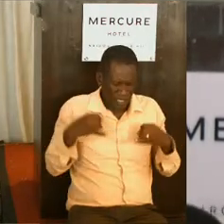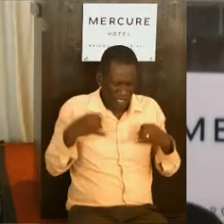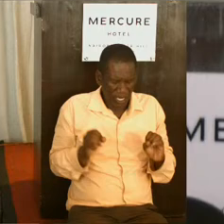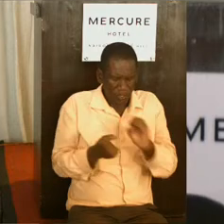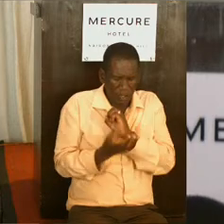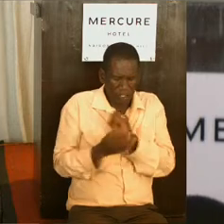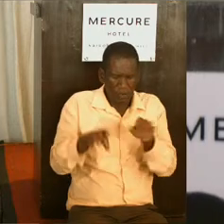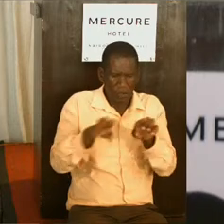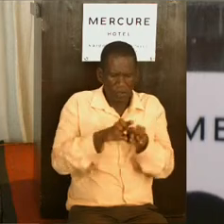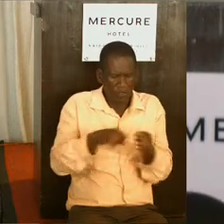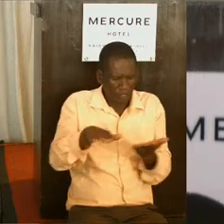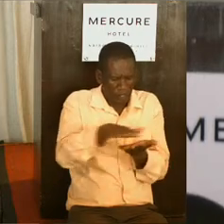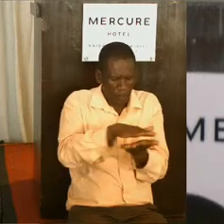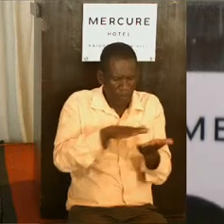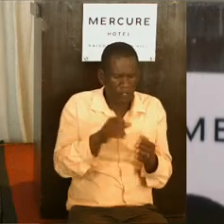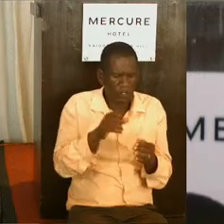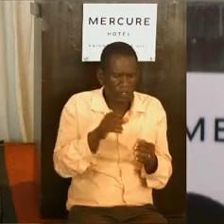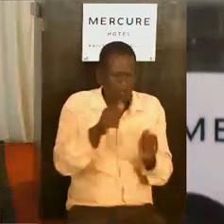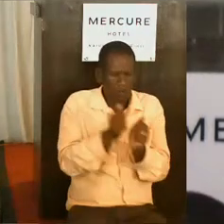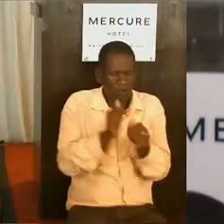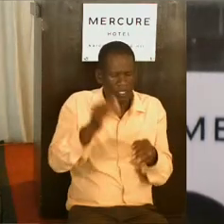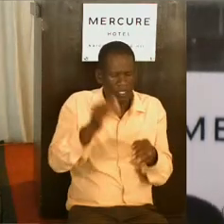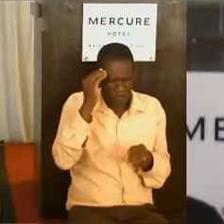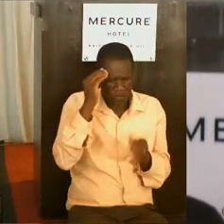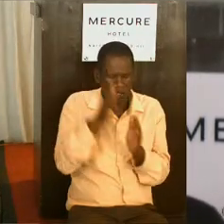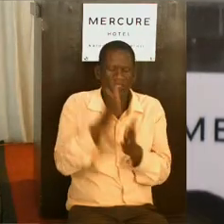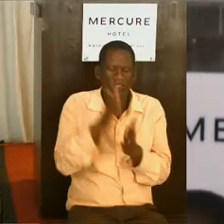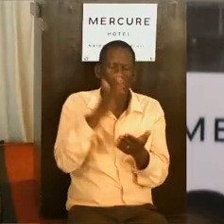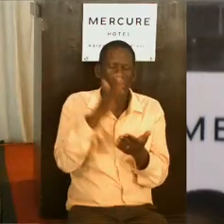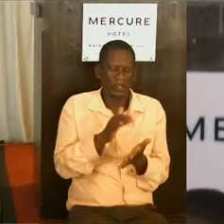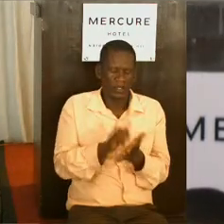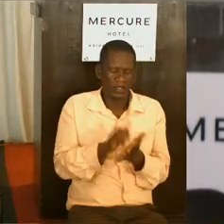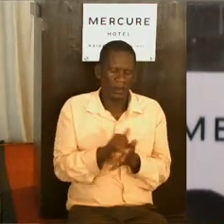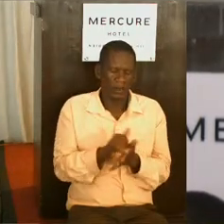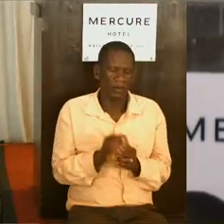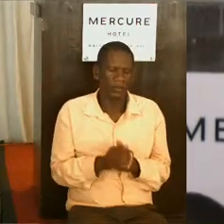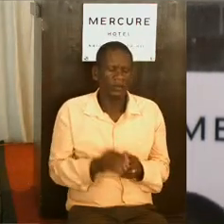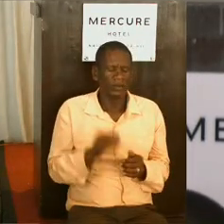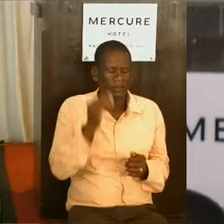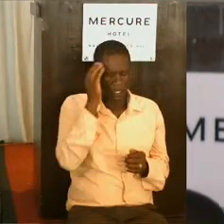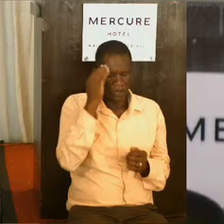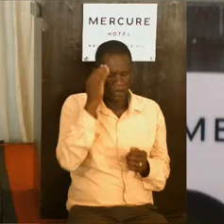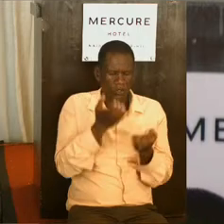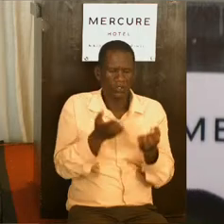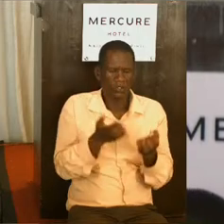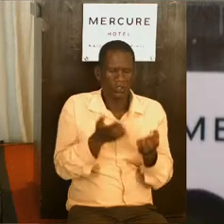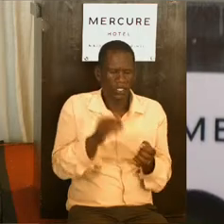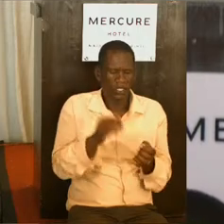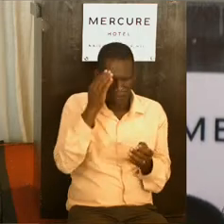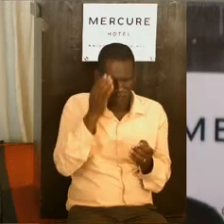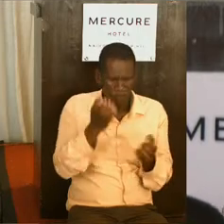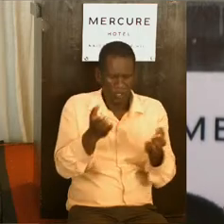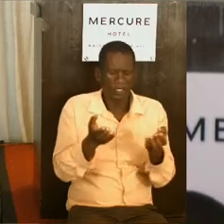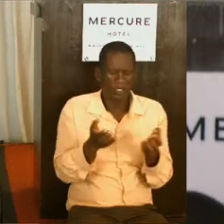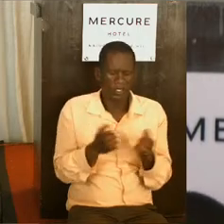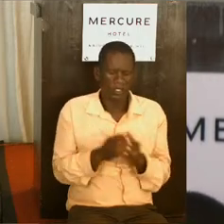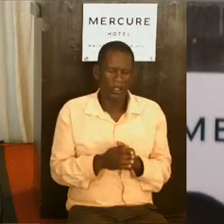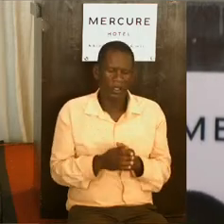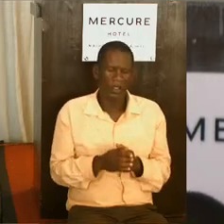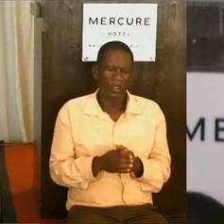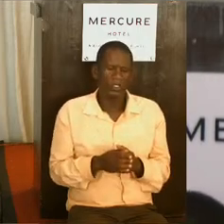Define also the fundamentals within education and the fact that uh education is supposed to be